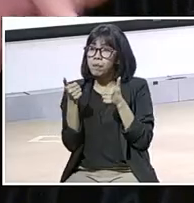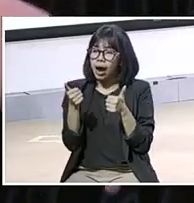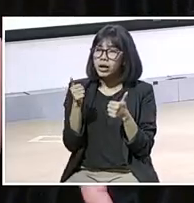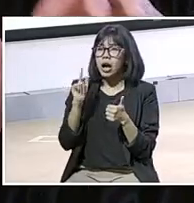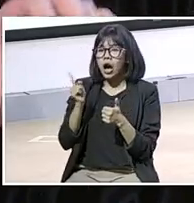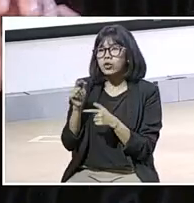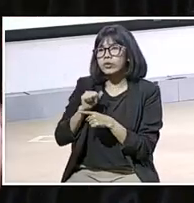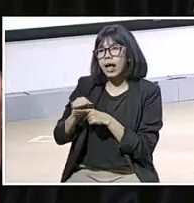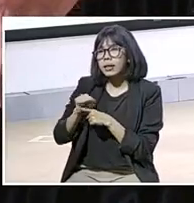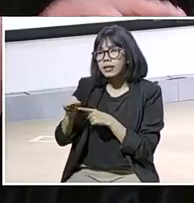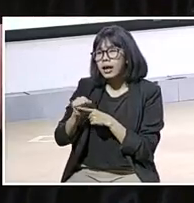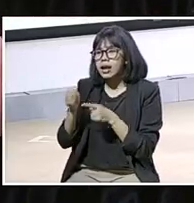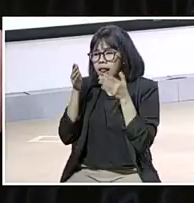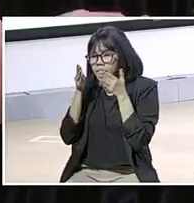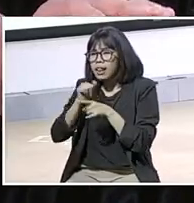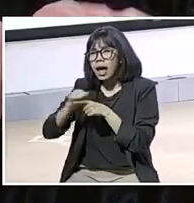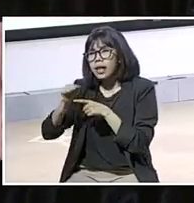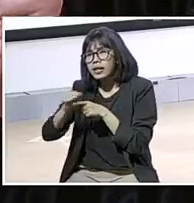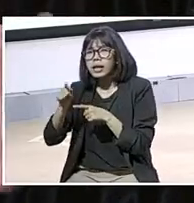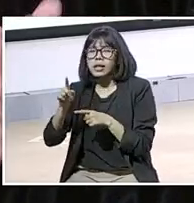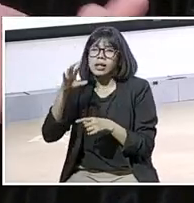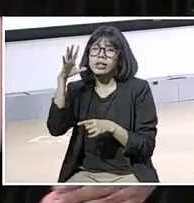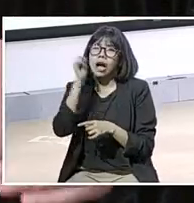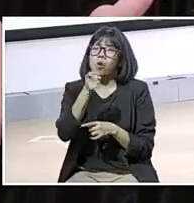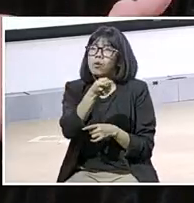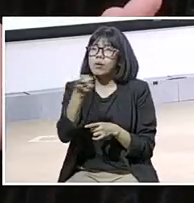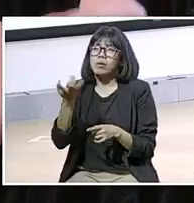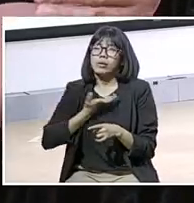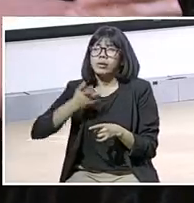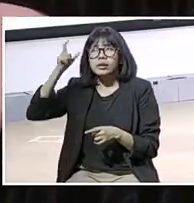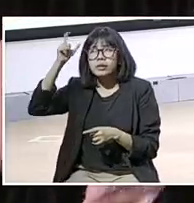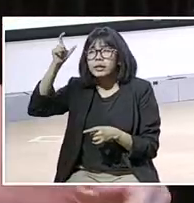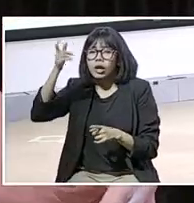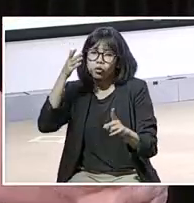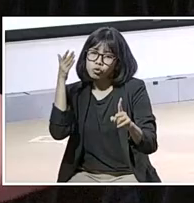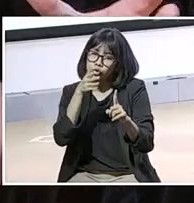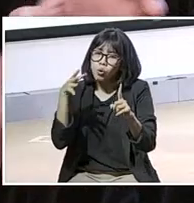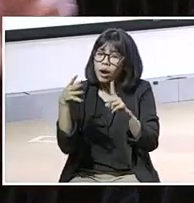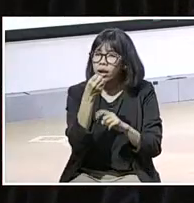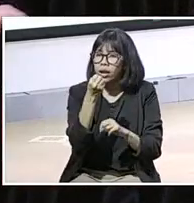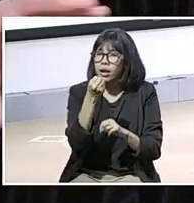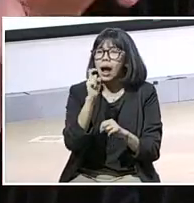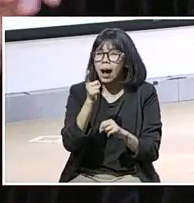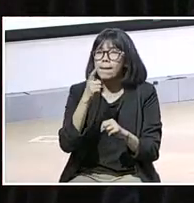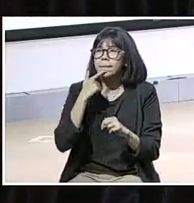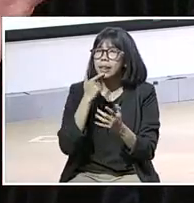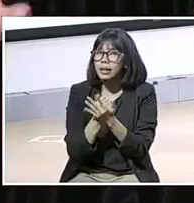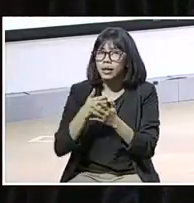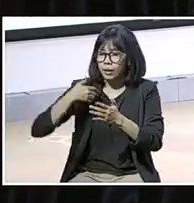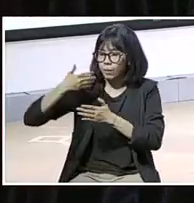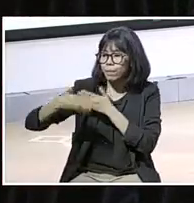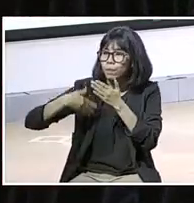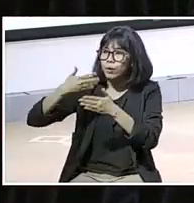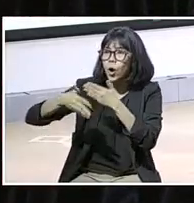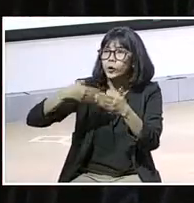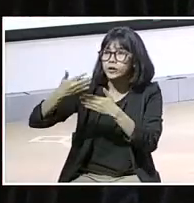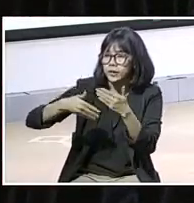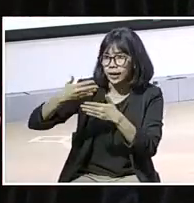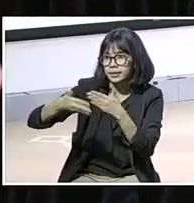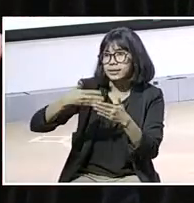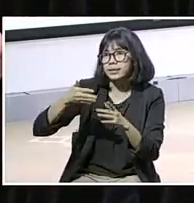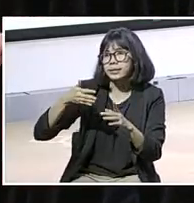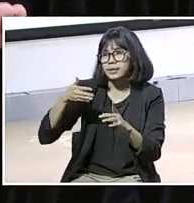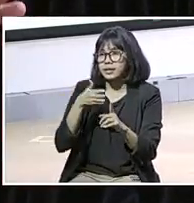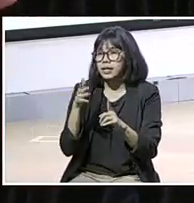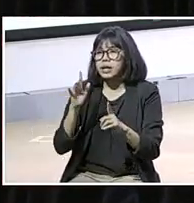have everything. You can have what you want, but you have to figure out what you want and not just let all this external stimulus